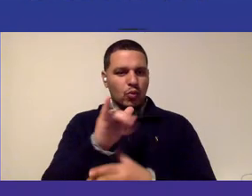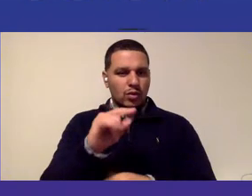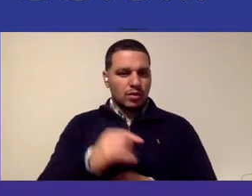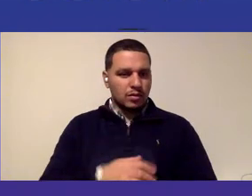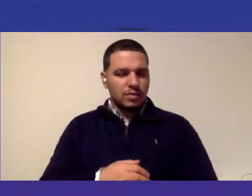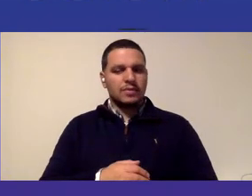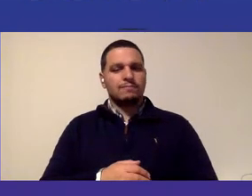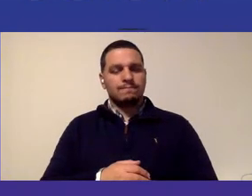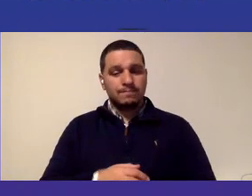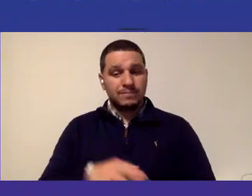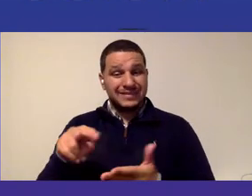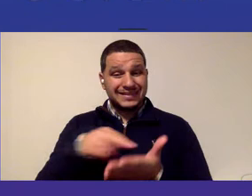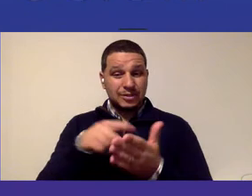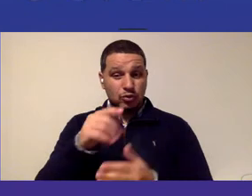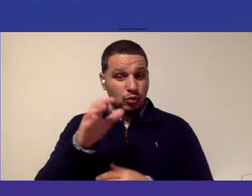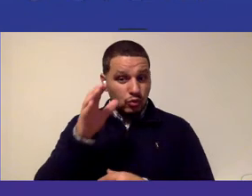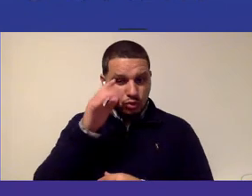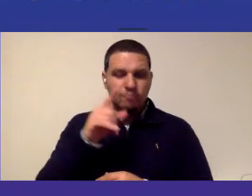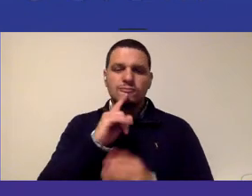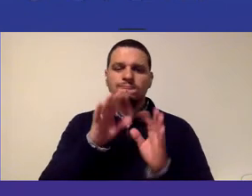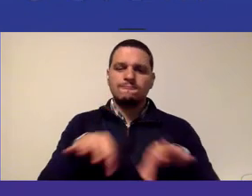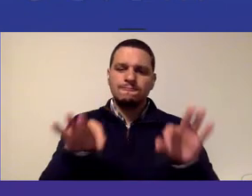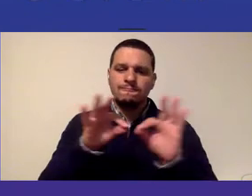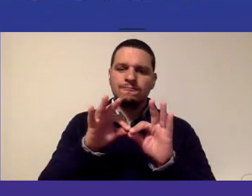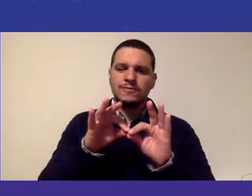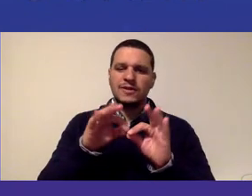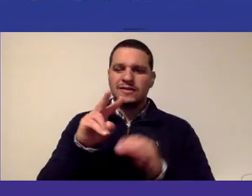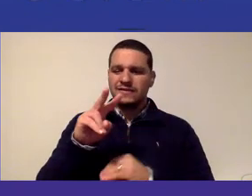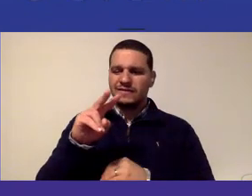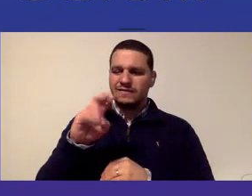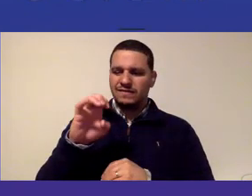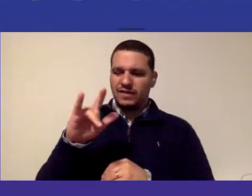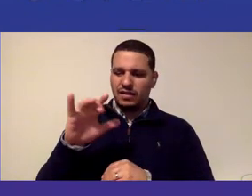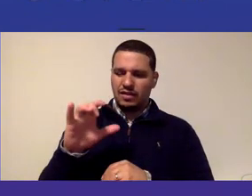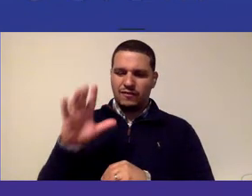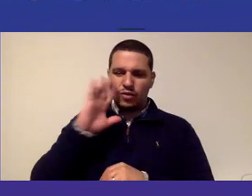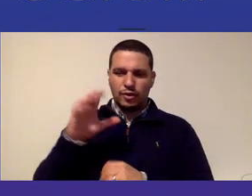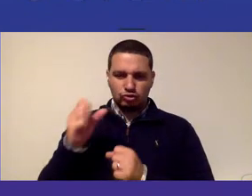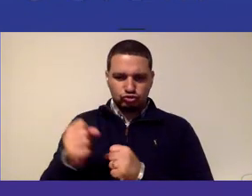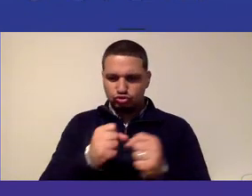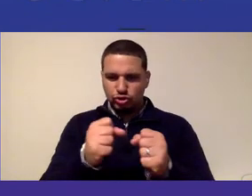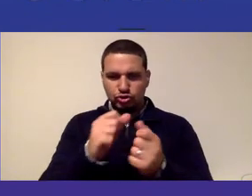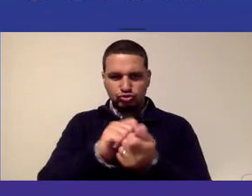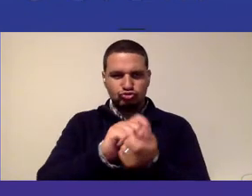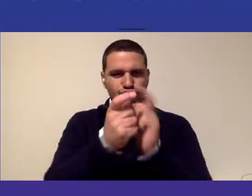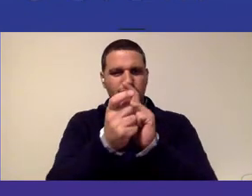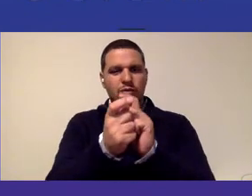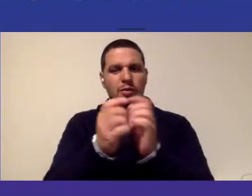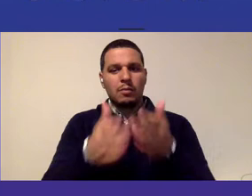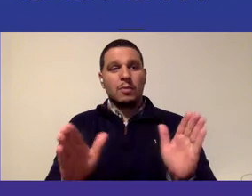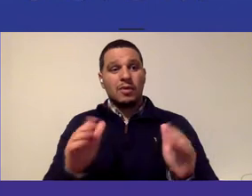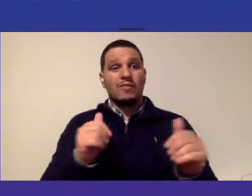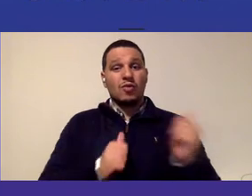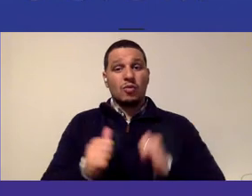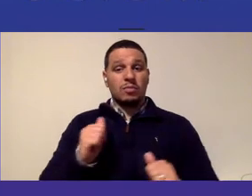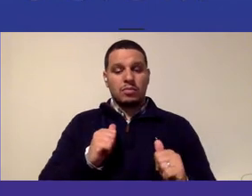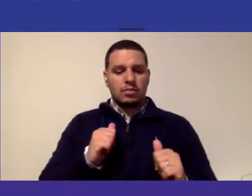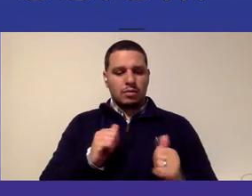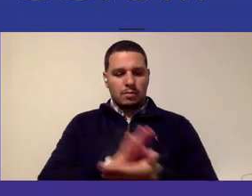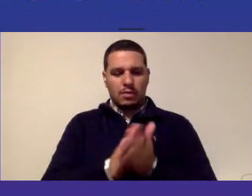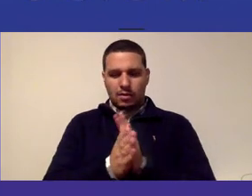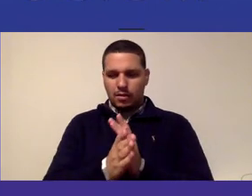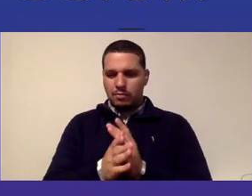Dance, as you heard, was the critical vehicle for their strategy of transforming public performance into spontaneous